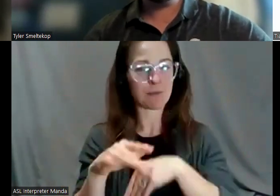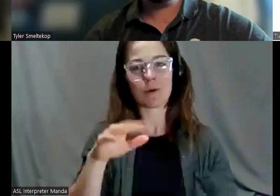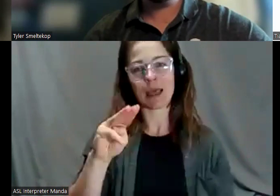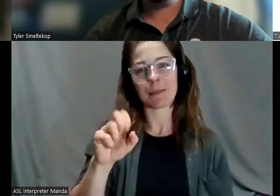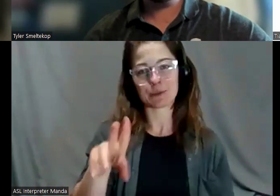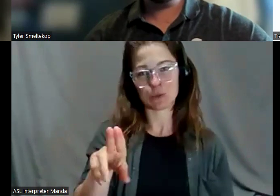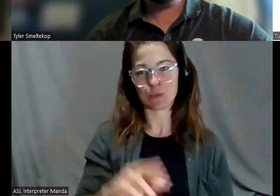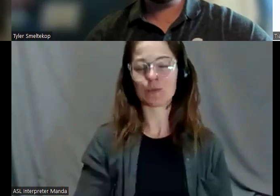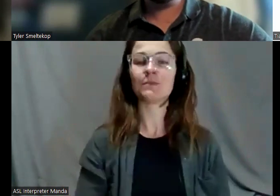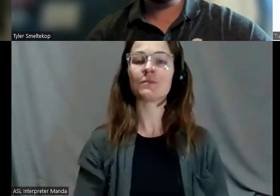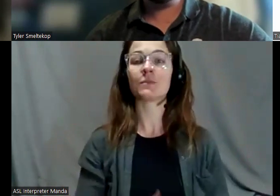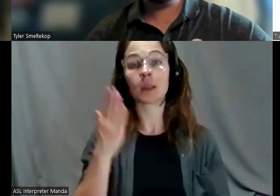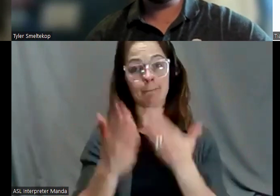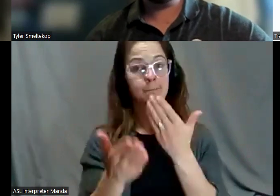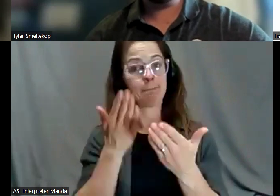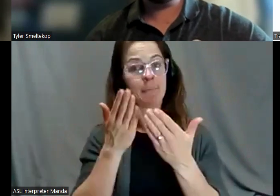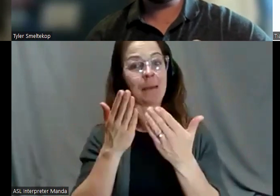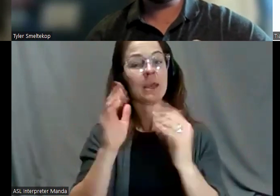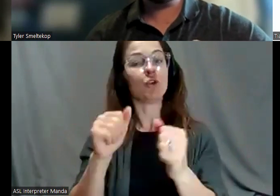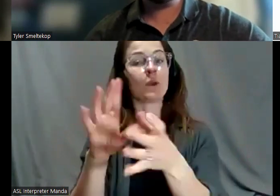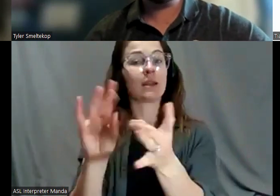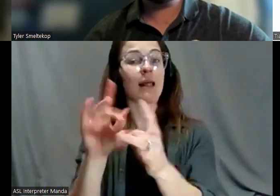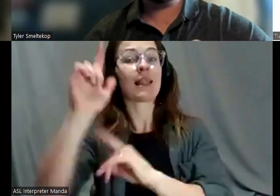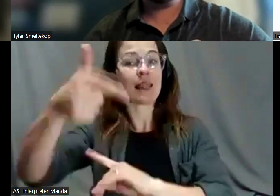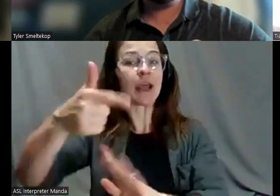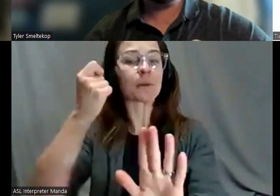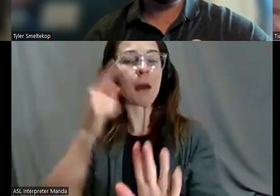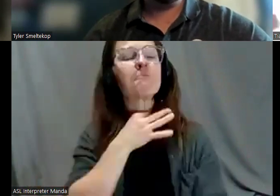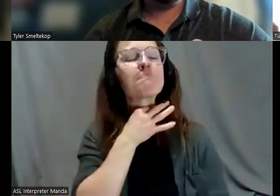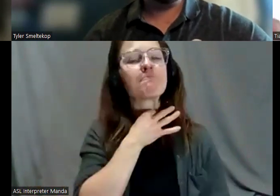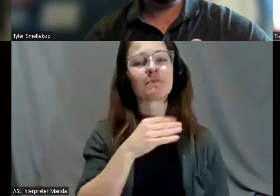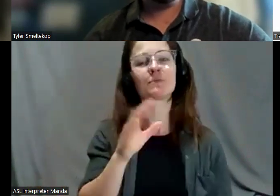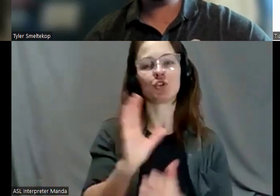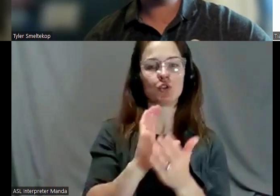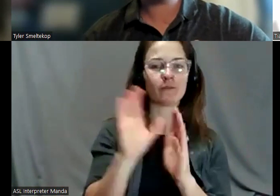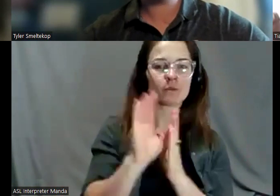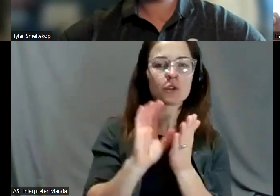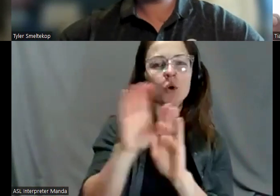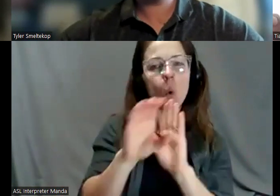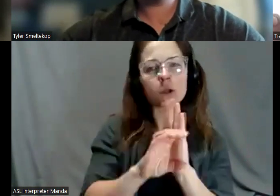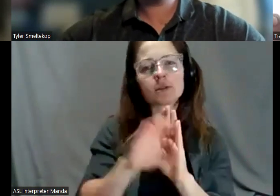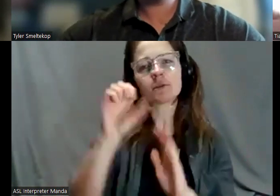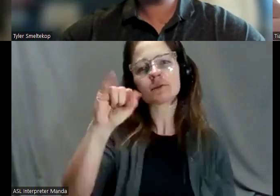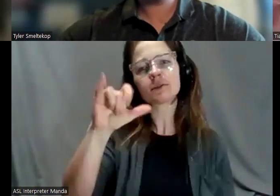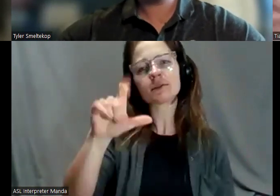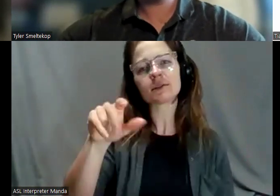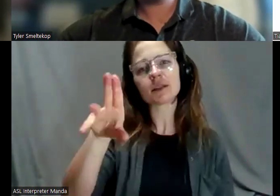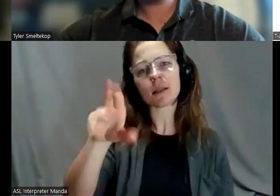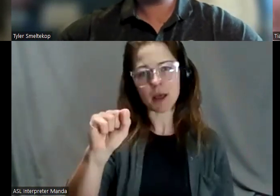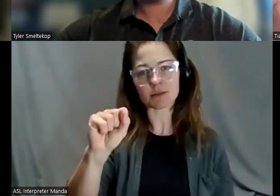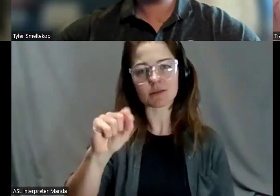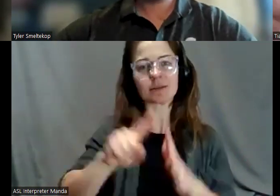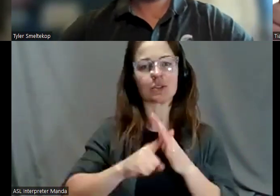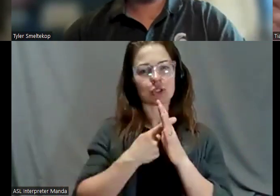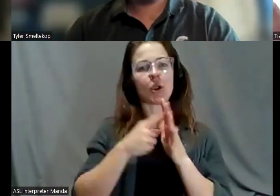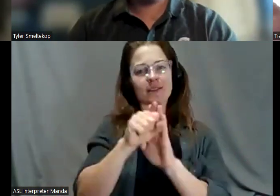and maybe you can address this later, but I'm wondering, you know, how you receive a course syllabus when you're signing up for classes. Is